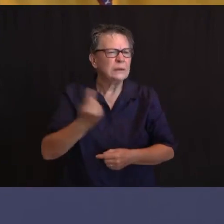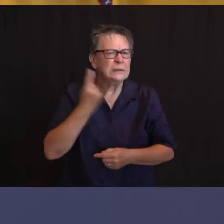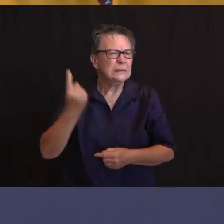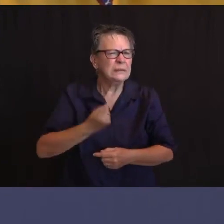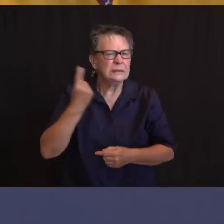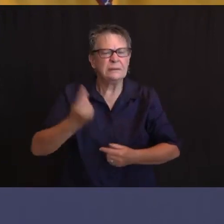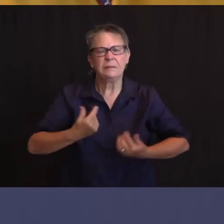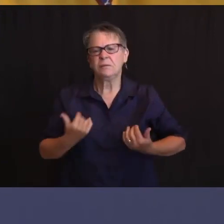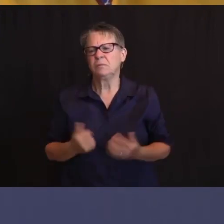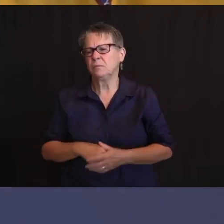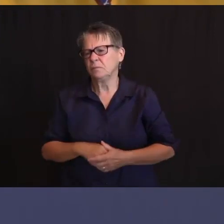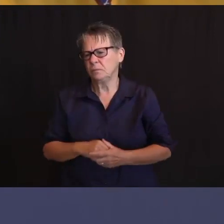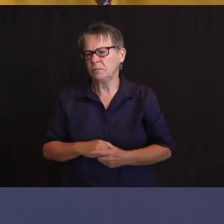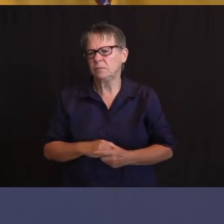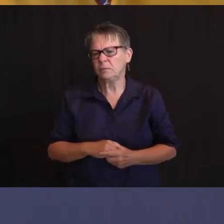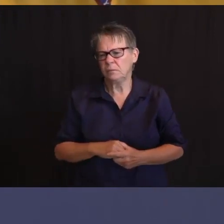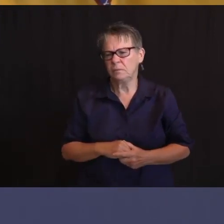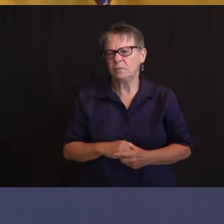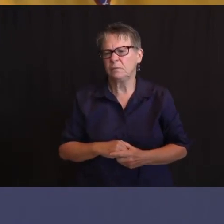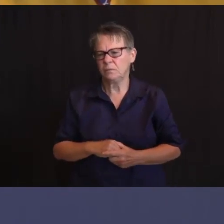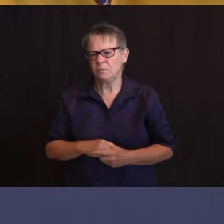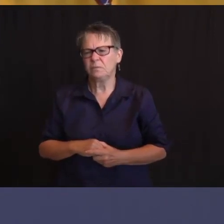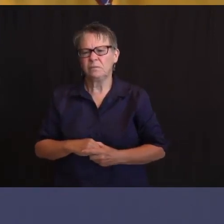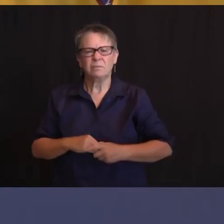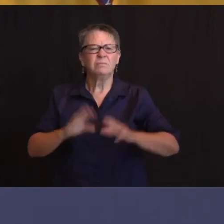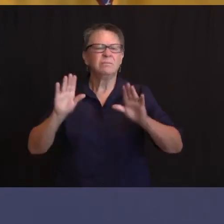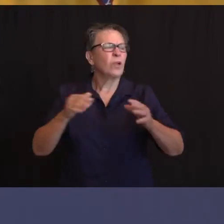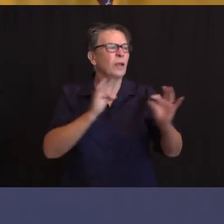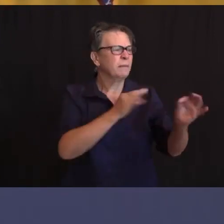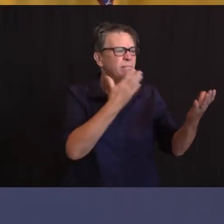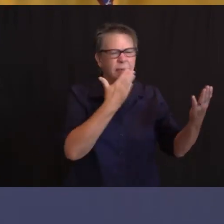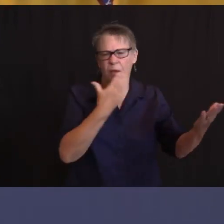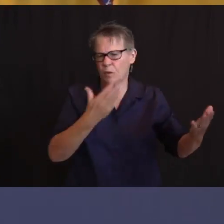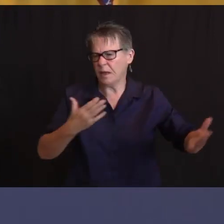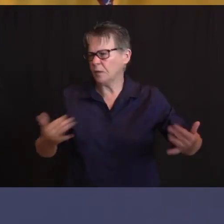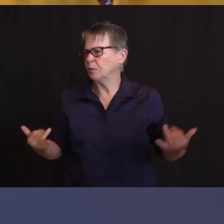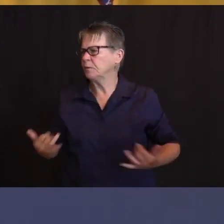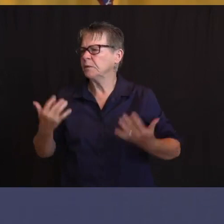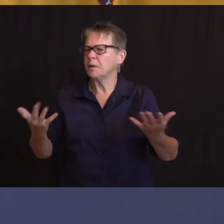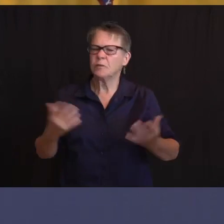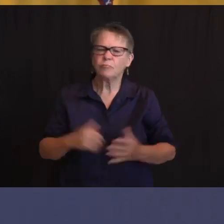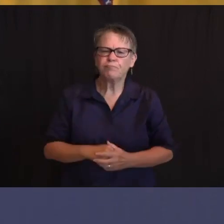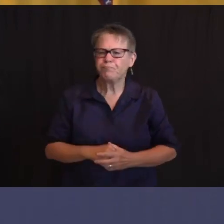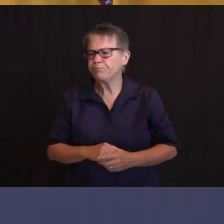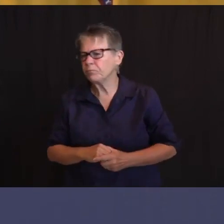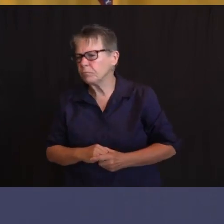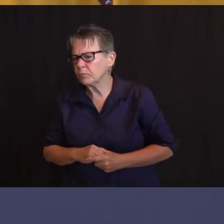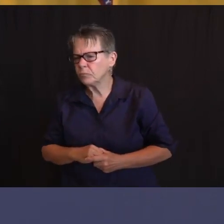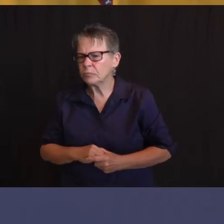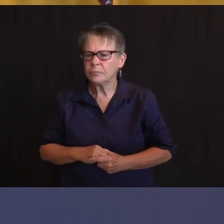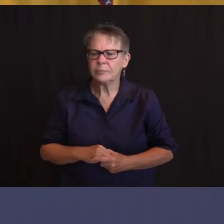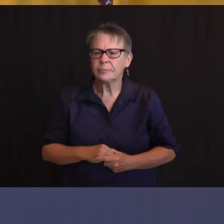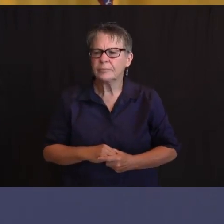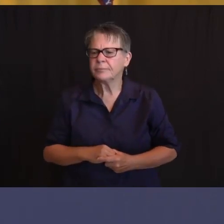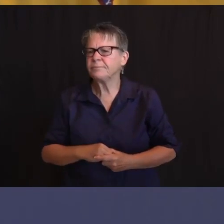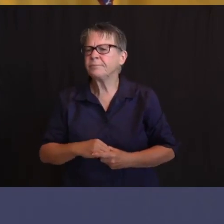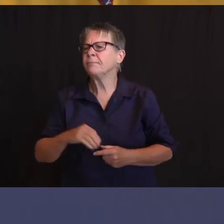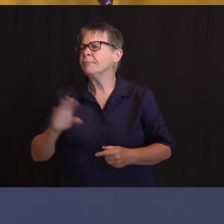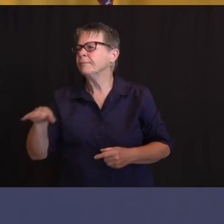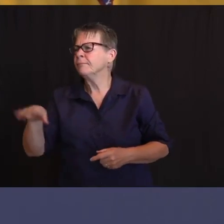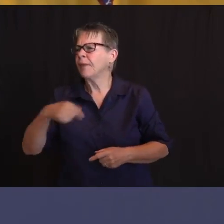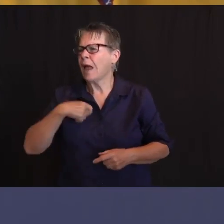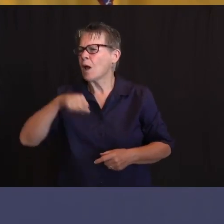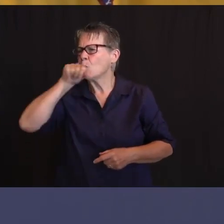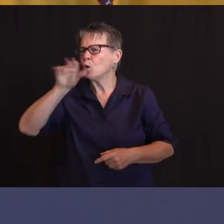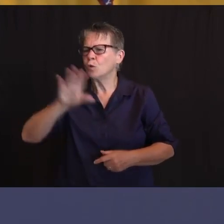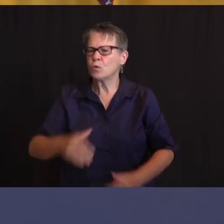obviously the very best. But thank you, sir. Yes. I just want to say I love the shorts. Thank you very much. Appreciate it.